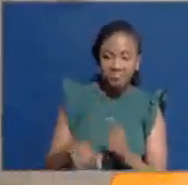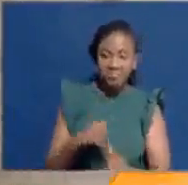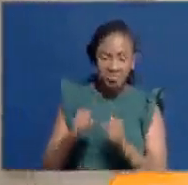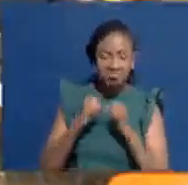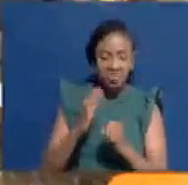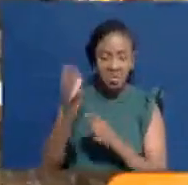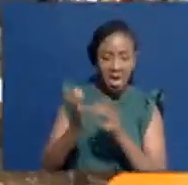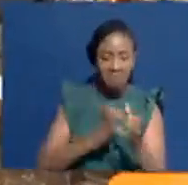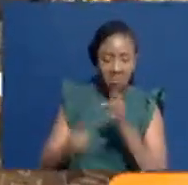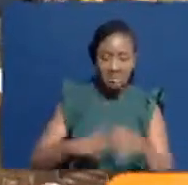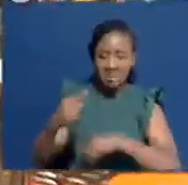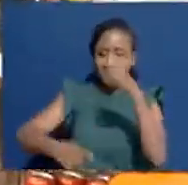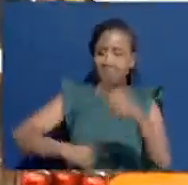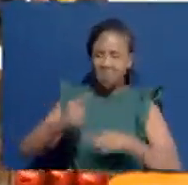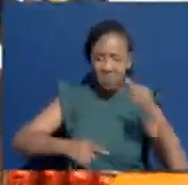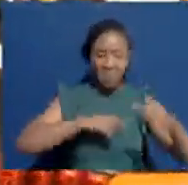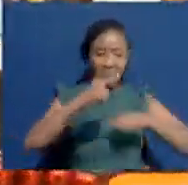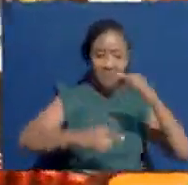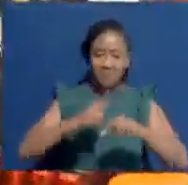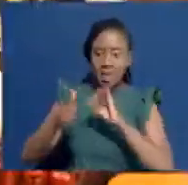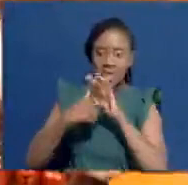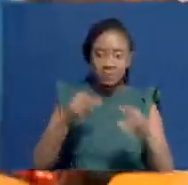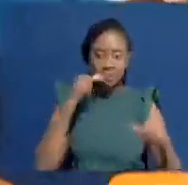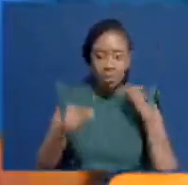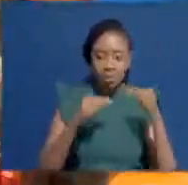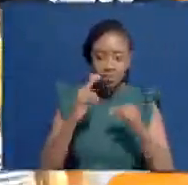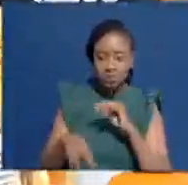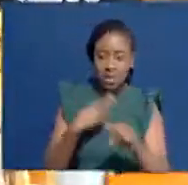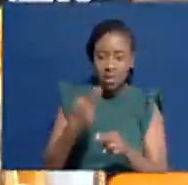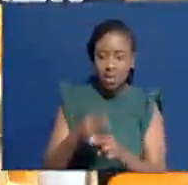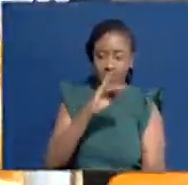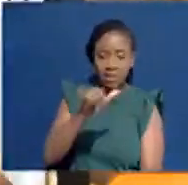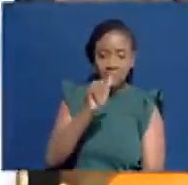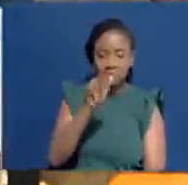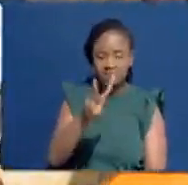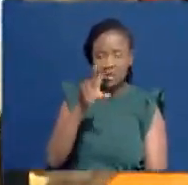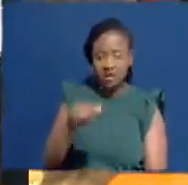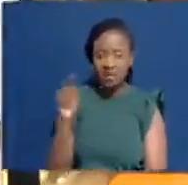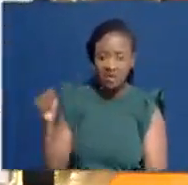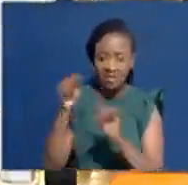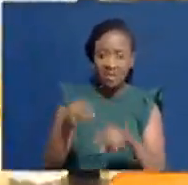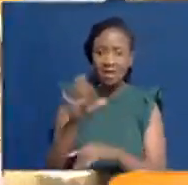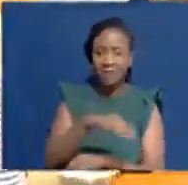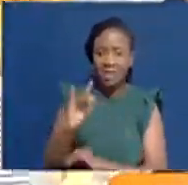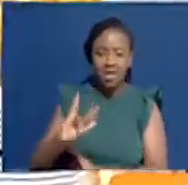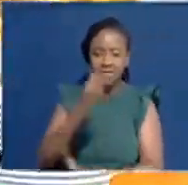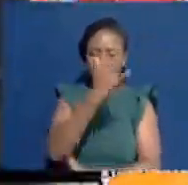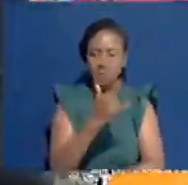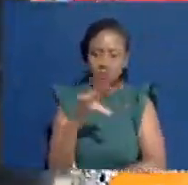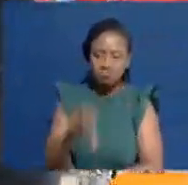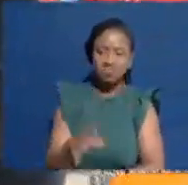a fast-growing business hub. Restaurant chain Java House is the latest entrant to set shop in the bustling